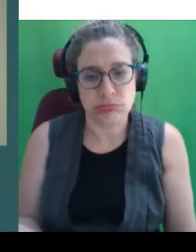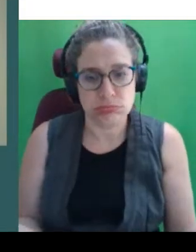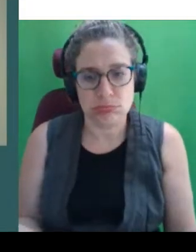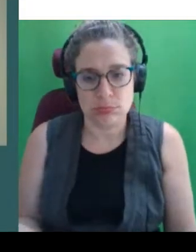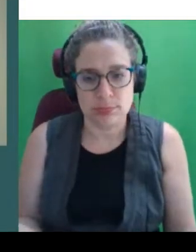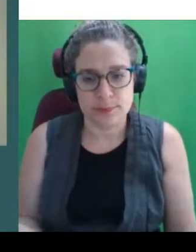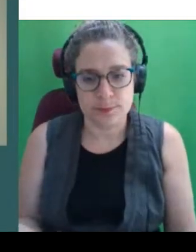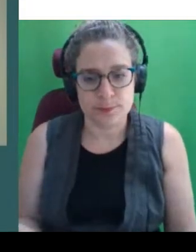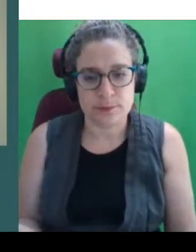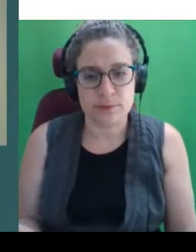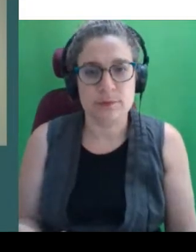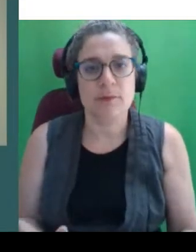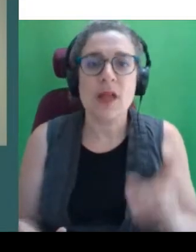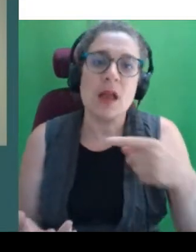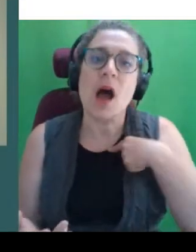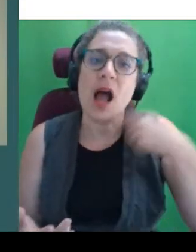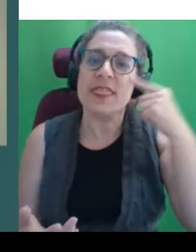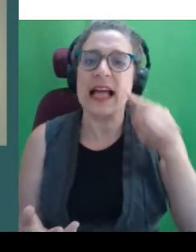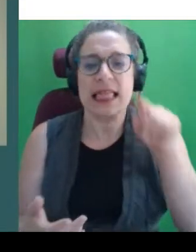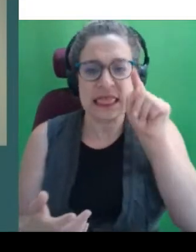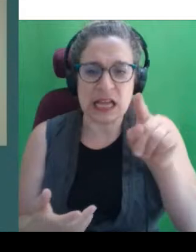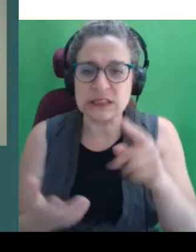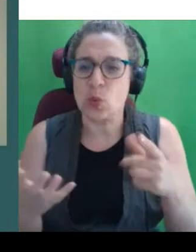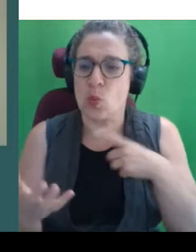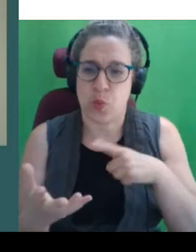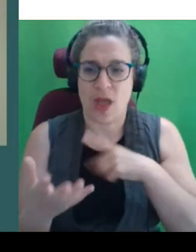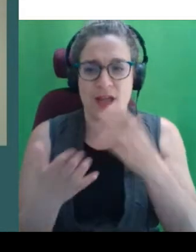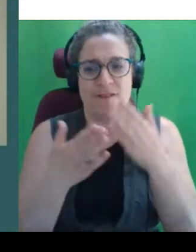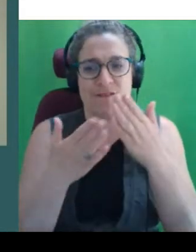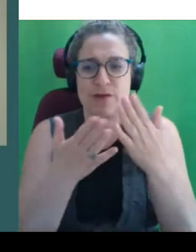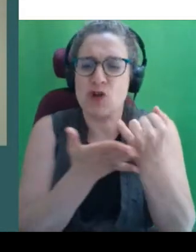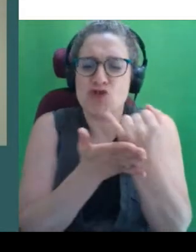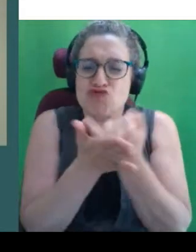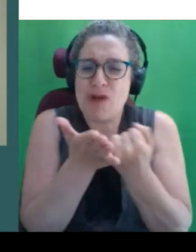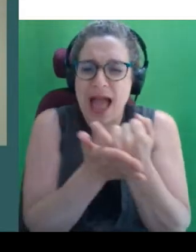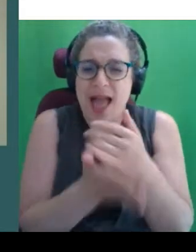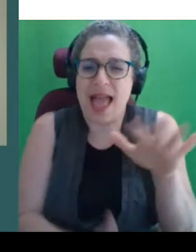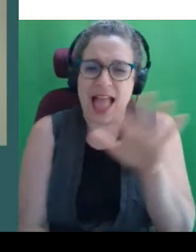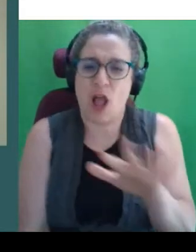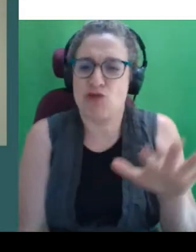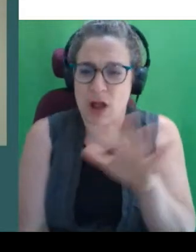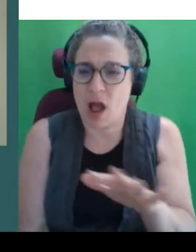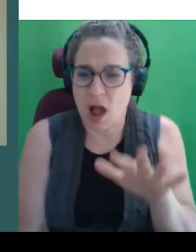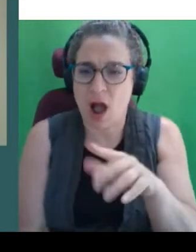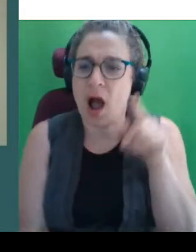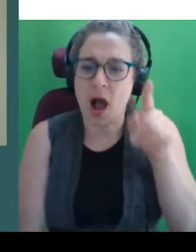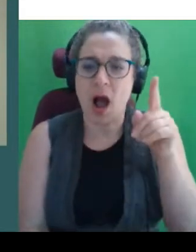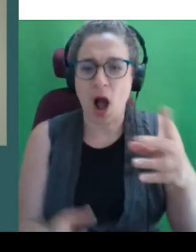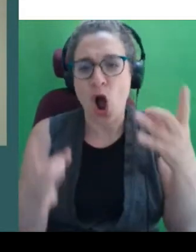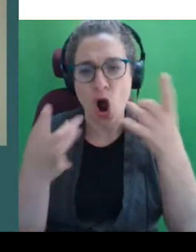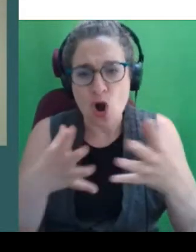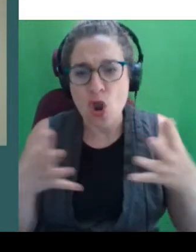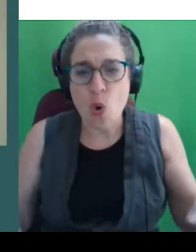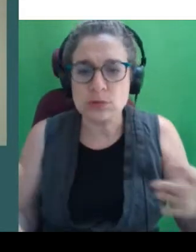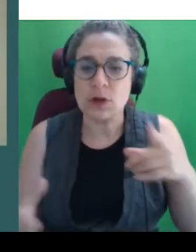where it becomes such a grey area, is because a lot of clinicians will just say,